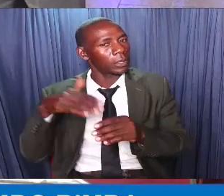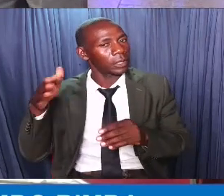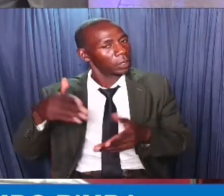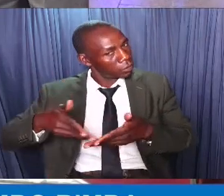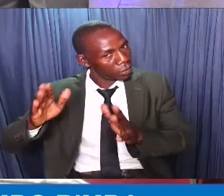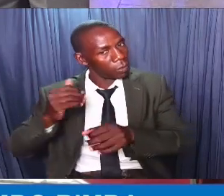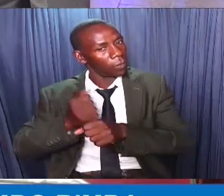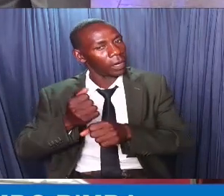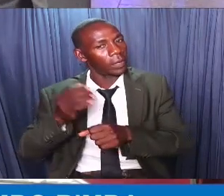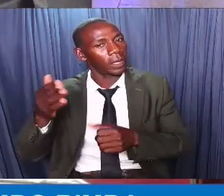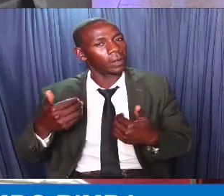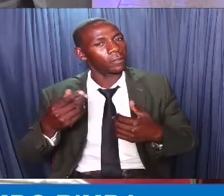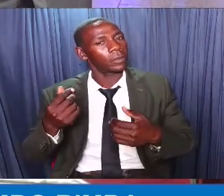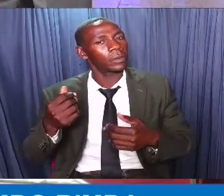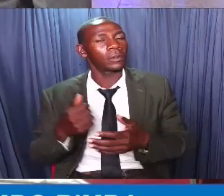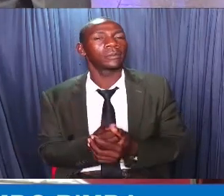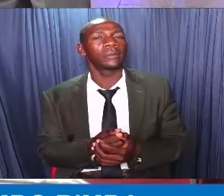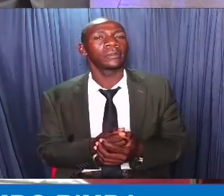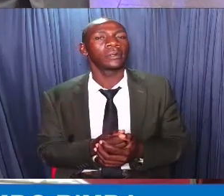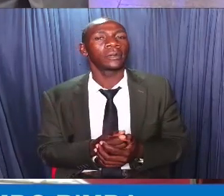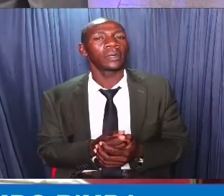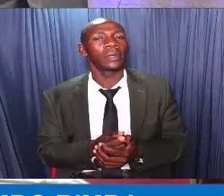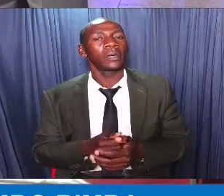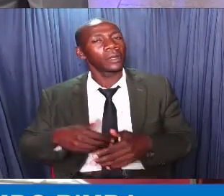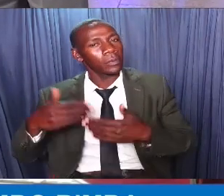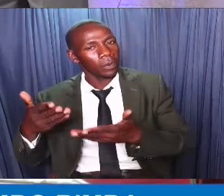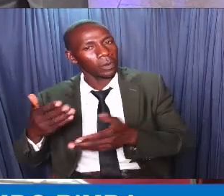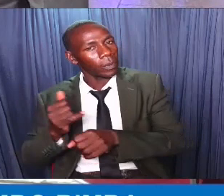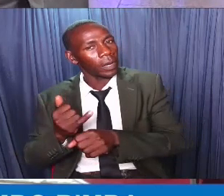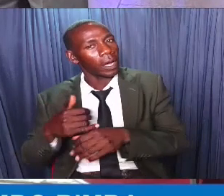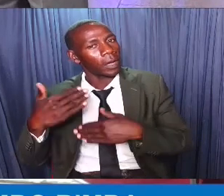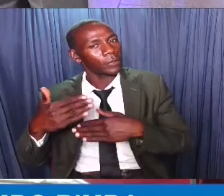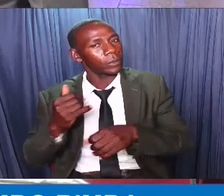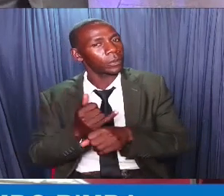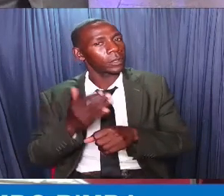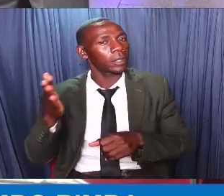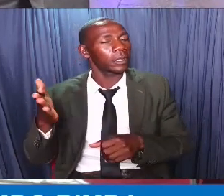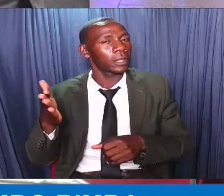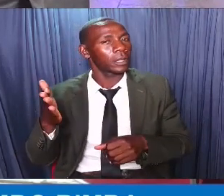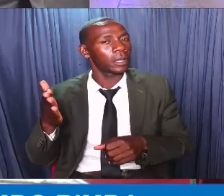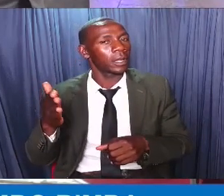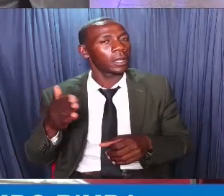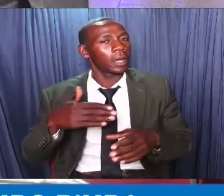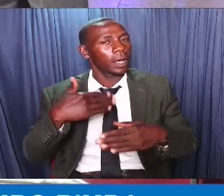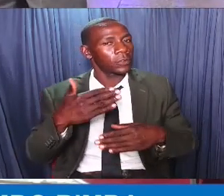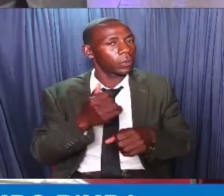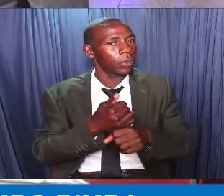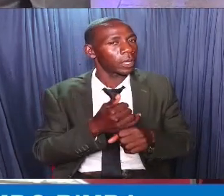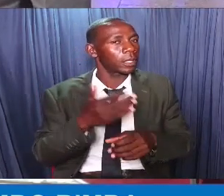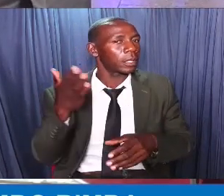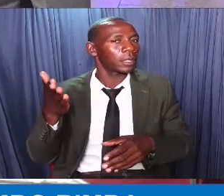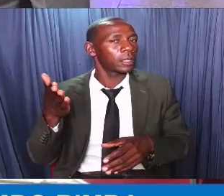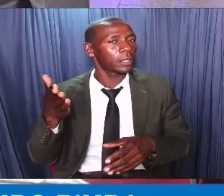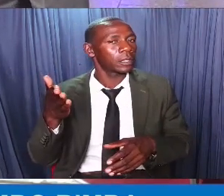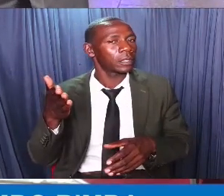Enda. You go. Ah. Okay. Nilipo wachaji. When I charge them. Baada ya plus plus. After some plans